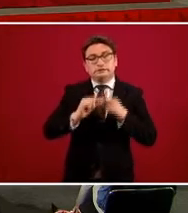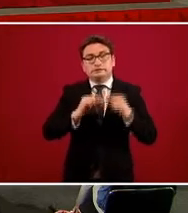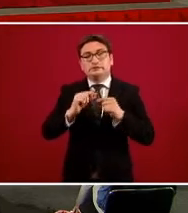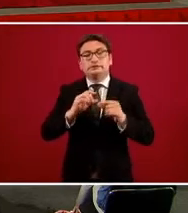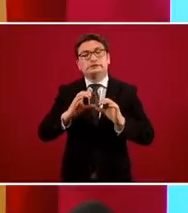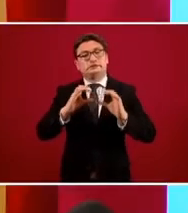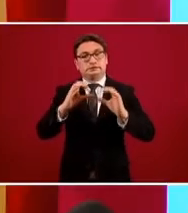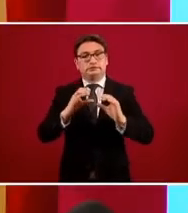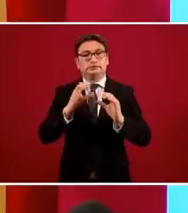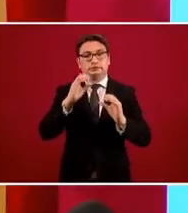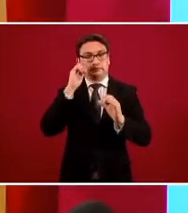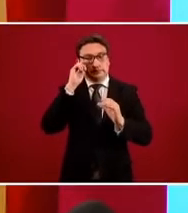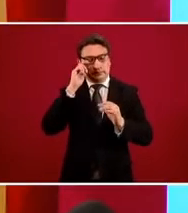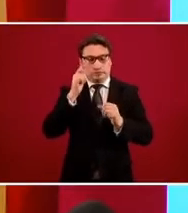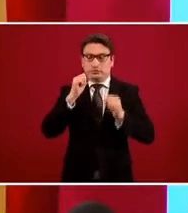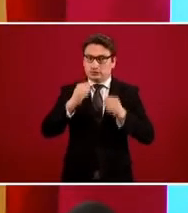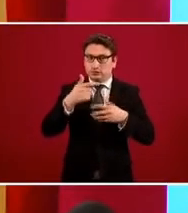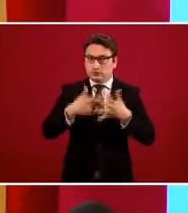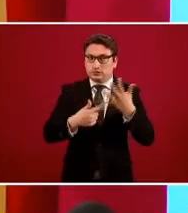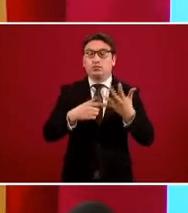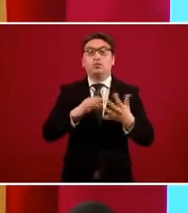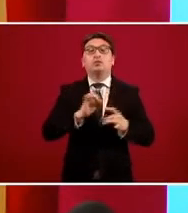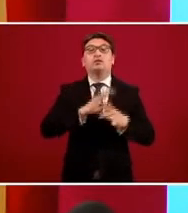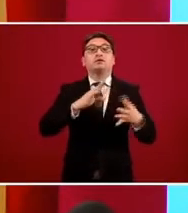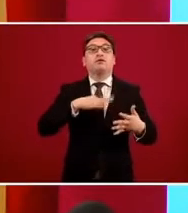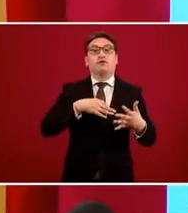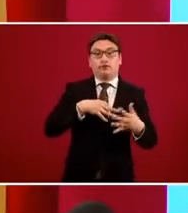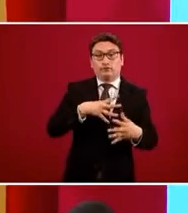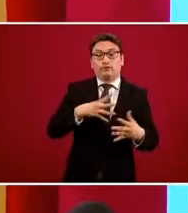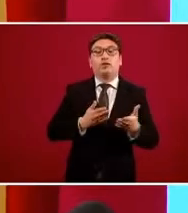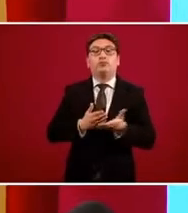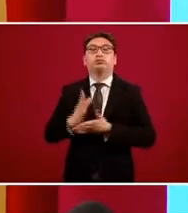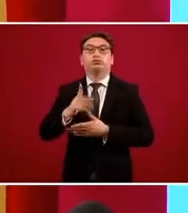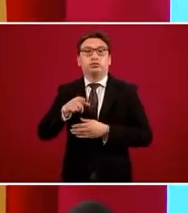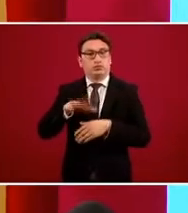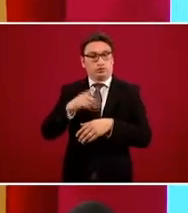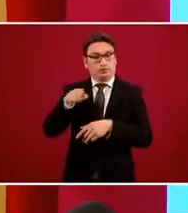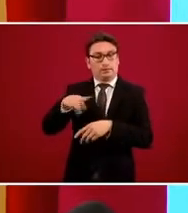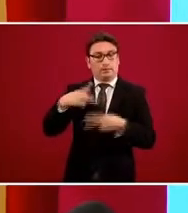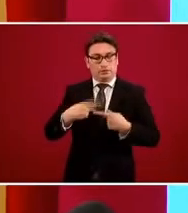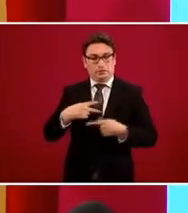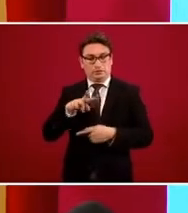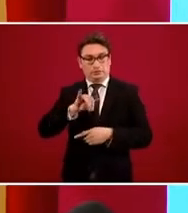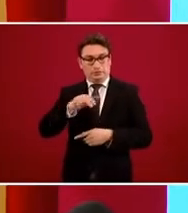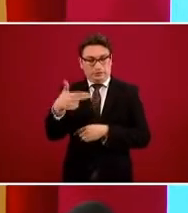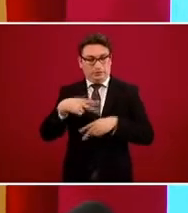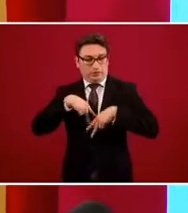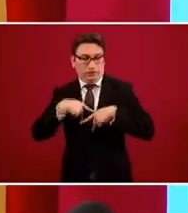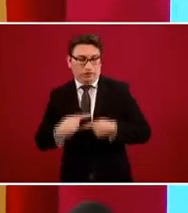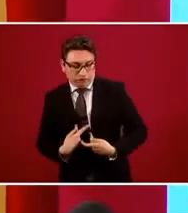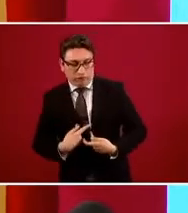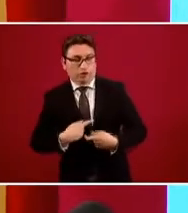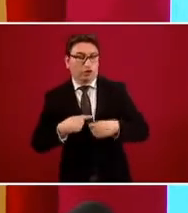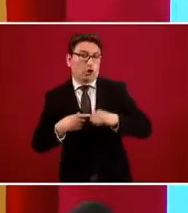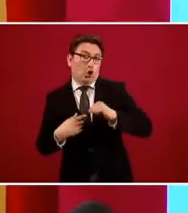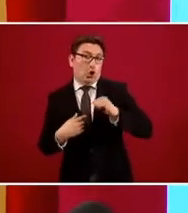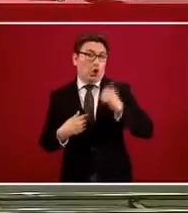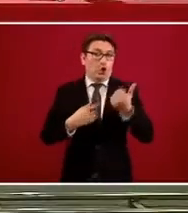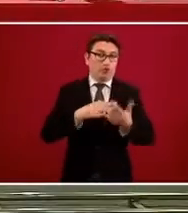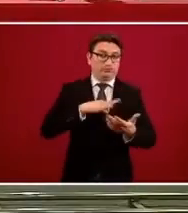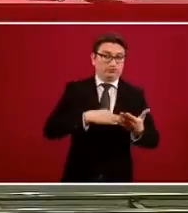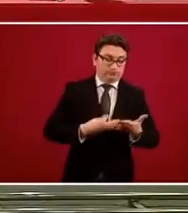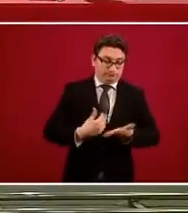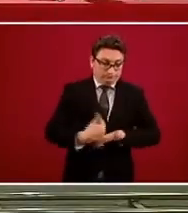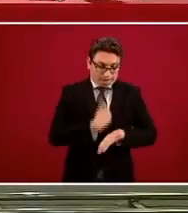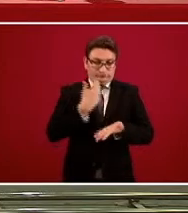eventually COVID will be cataloged as an opportunistic disease